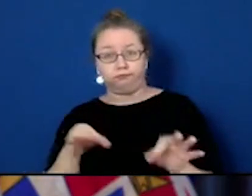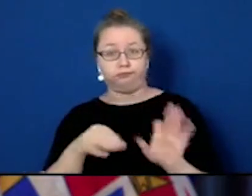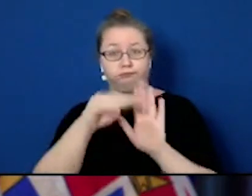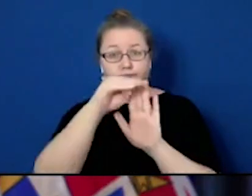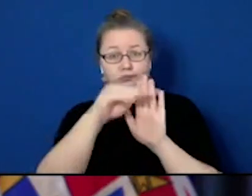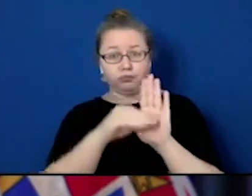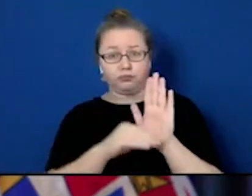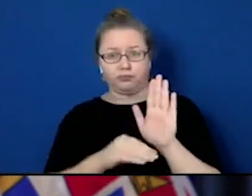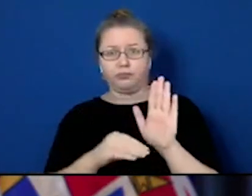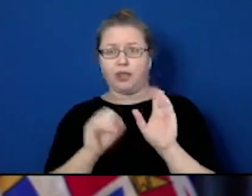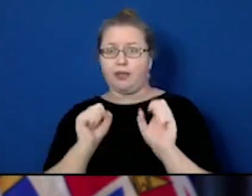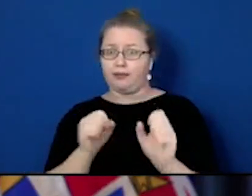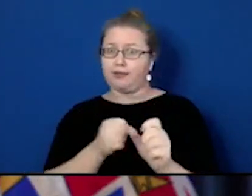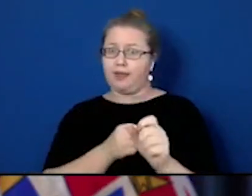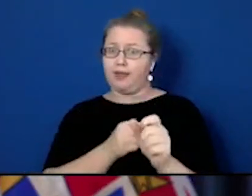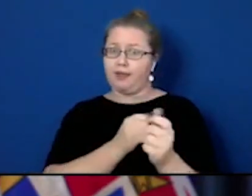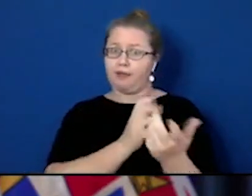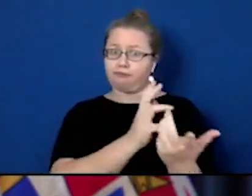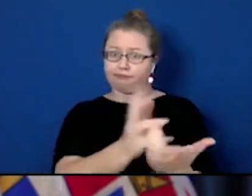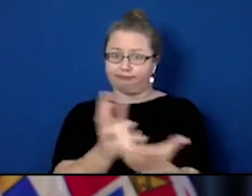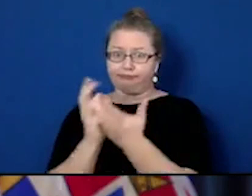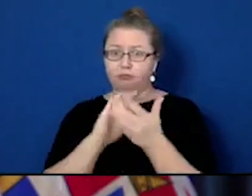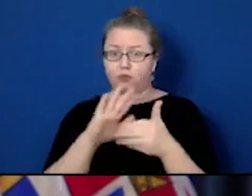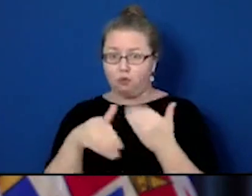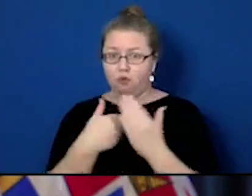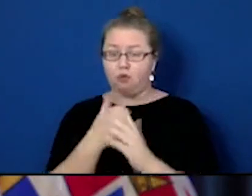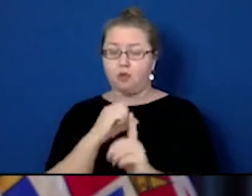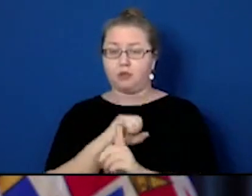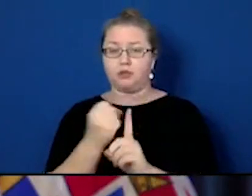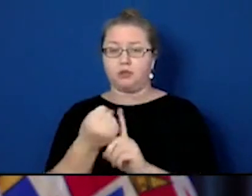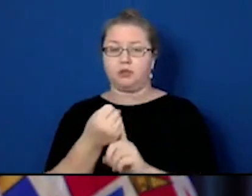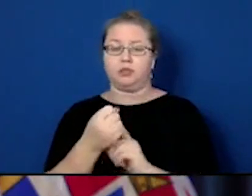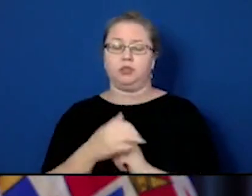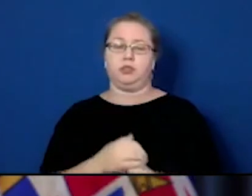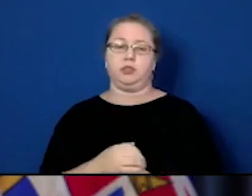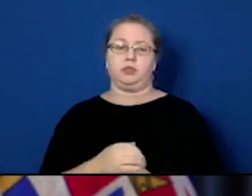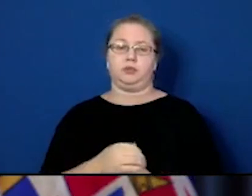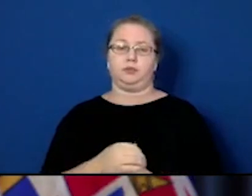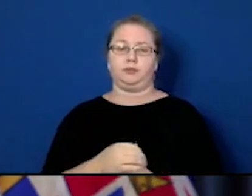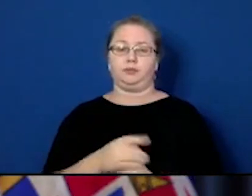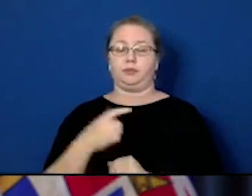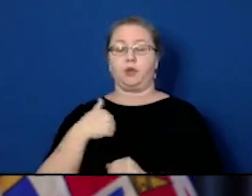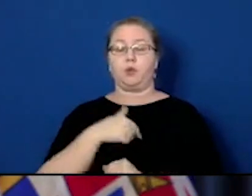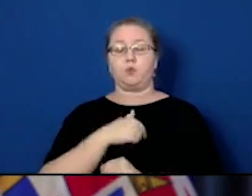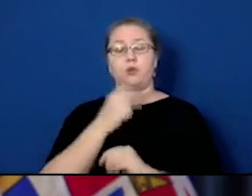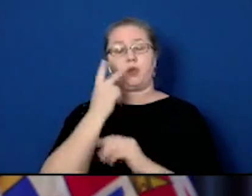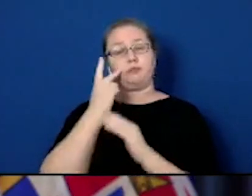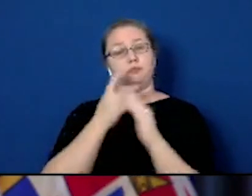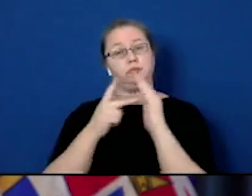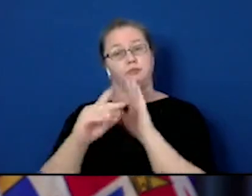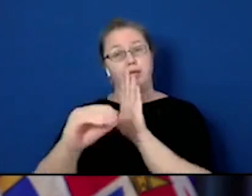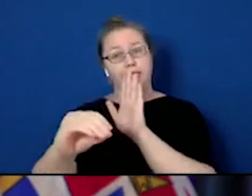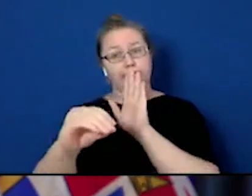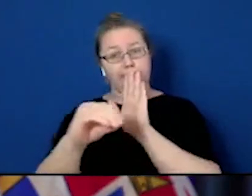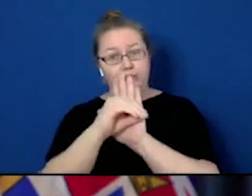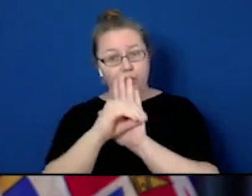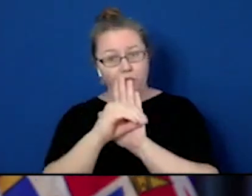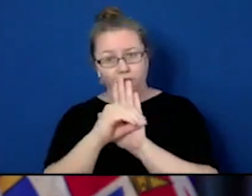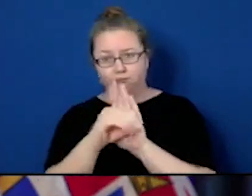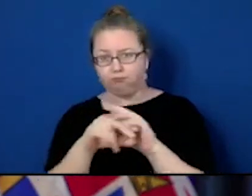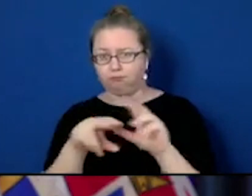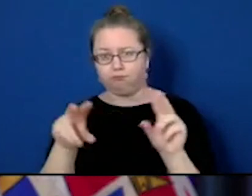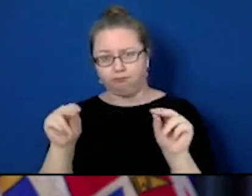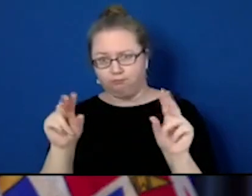those situations. And what we've said is, we can't expect there to be 0 cases because we know this virus is